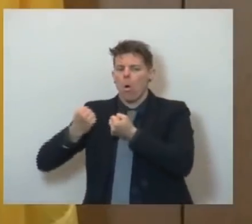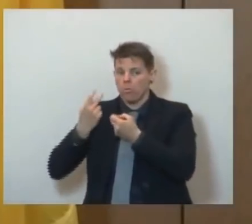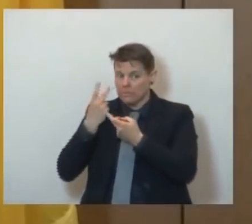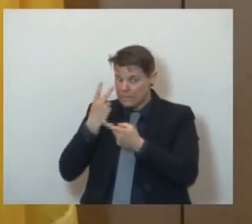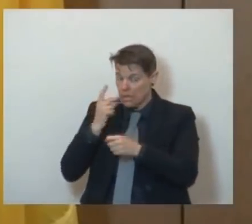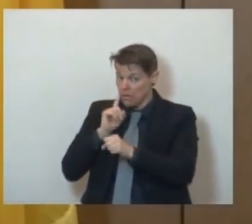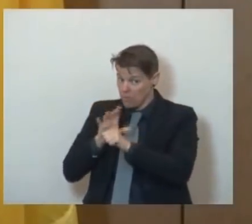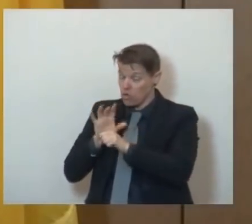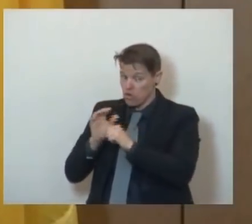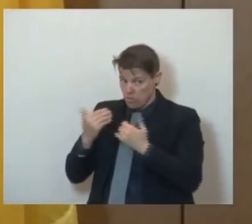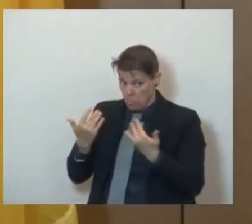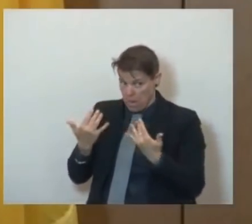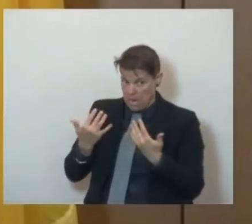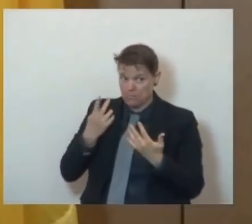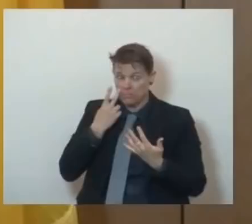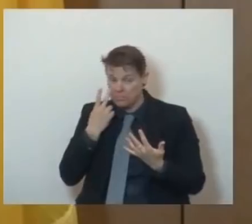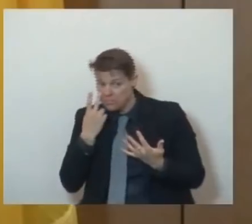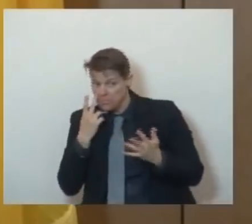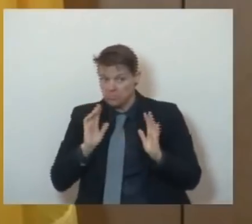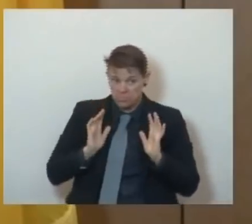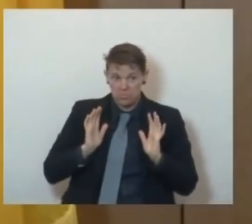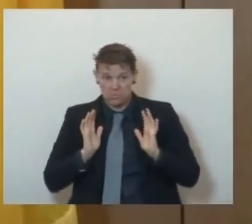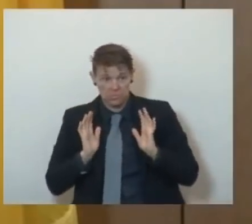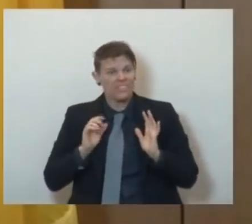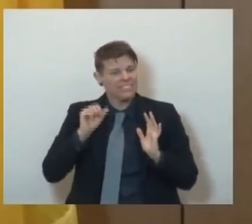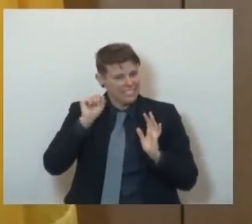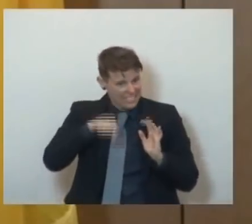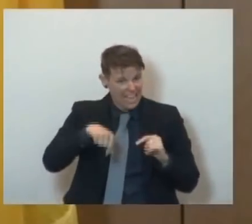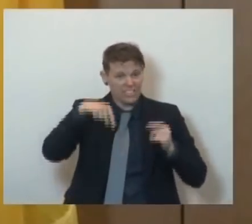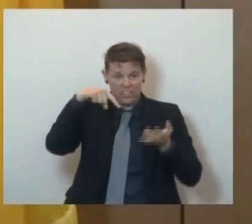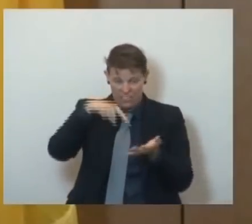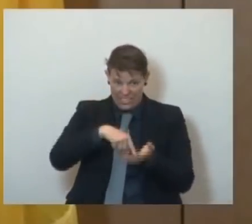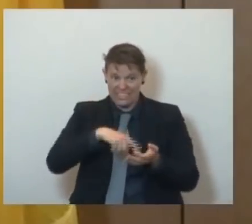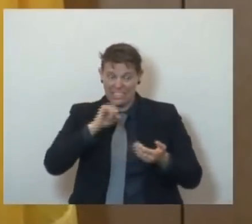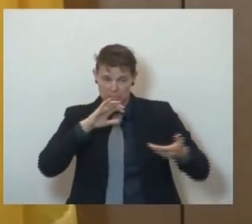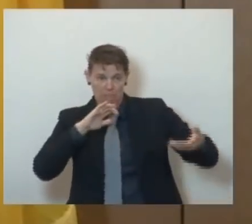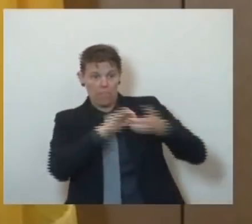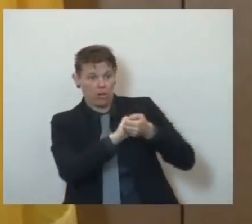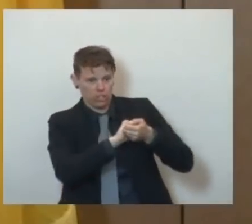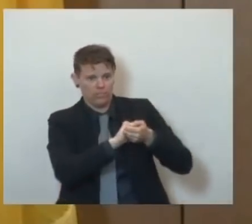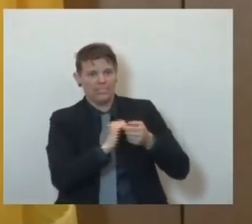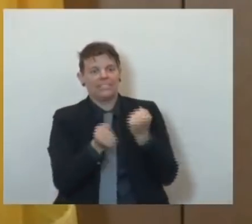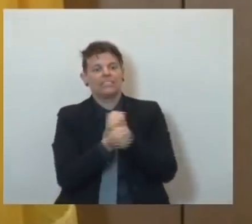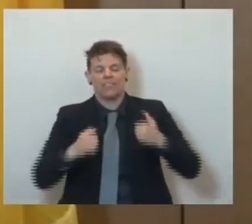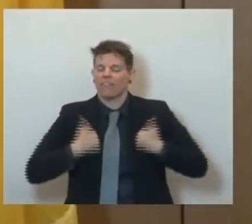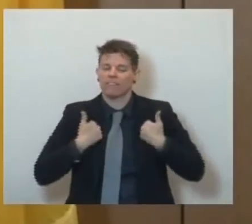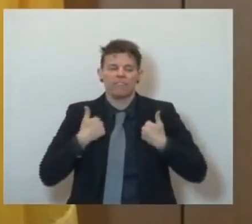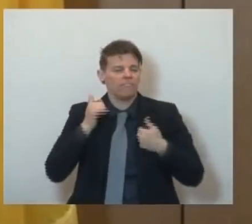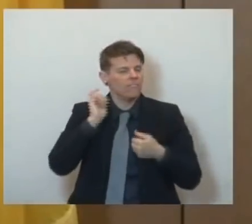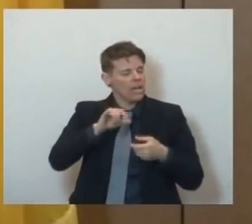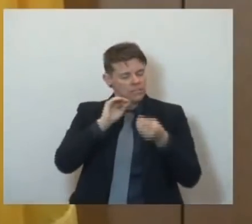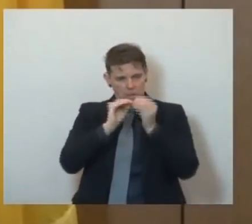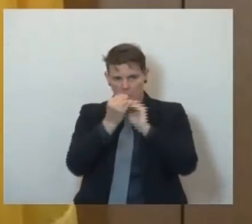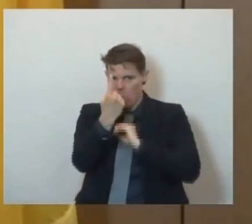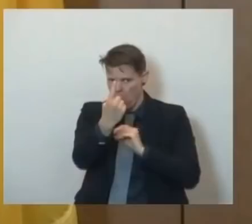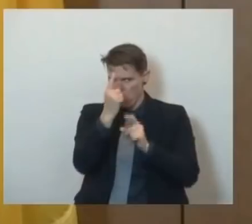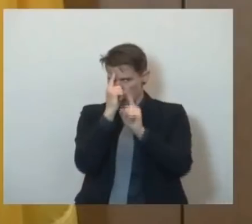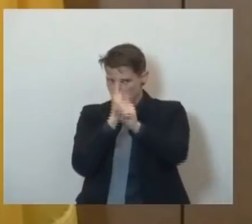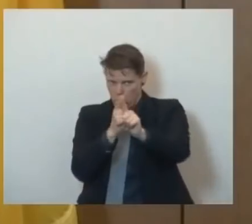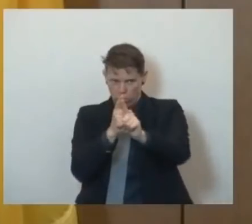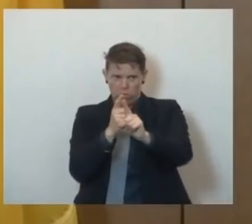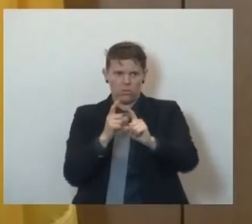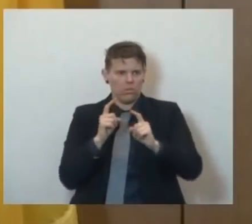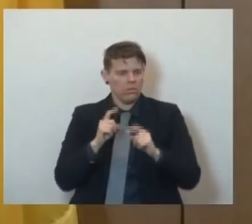But absolutely, this is a partnership to save lives. It is something that I want to thank the leadership. These are